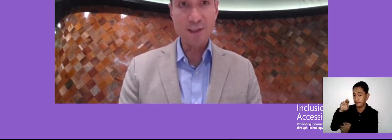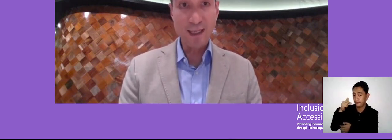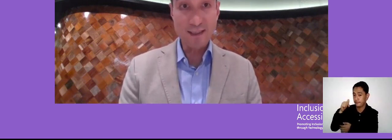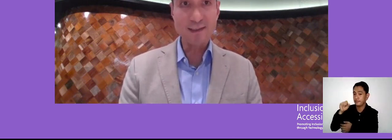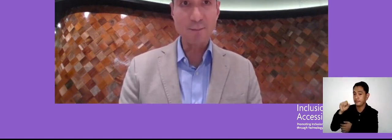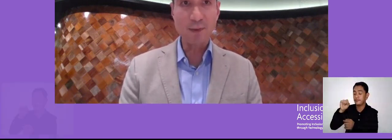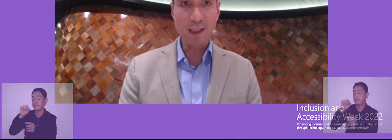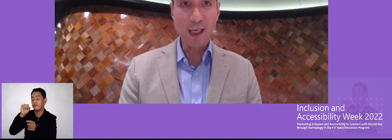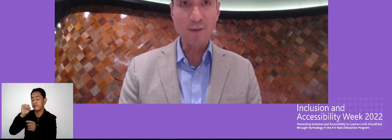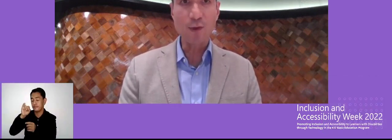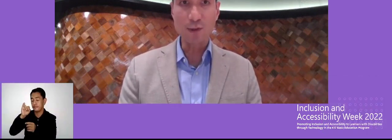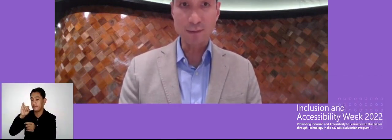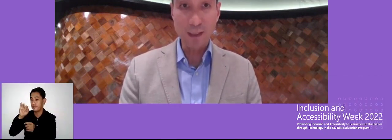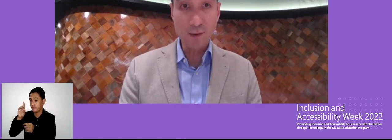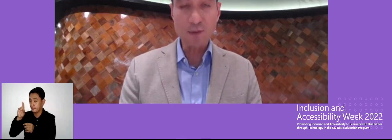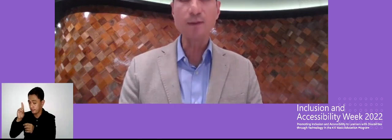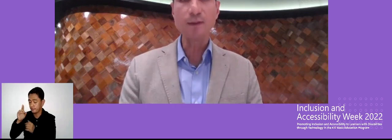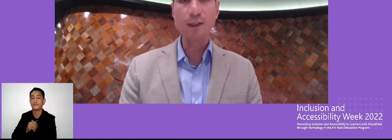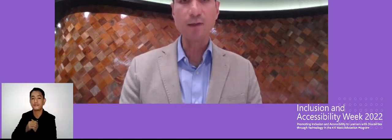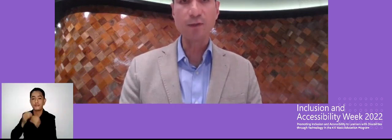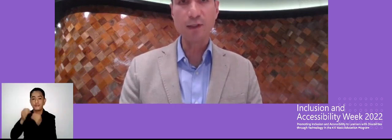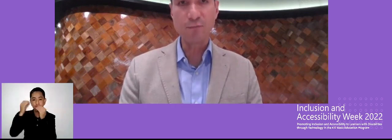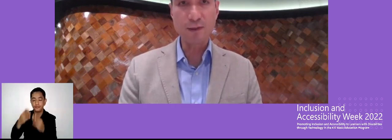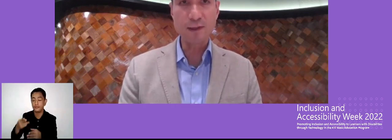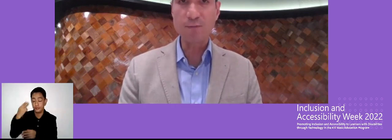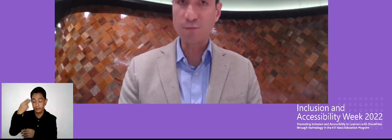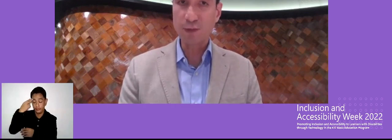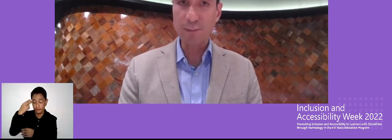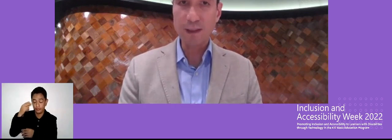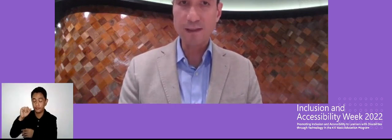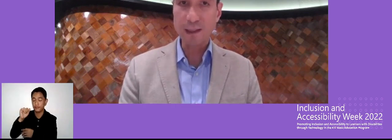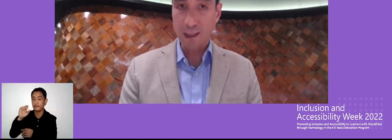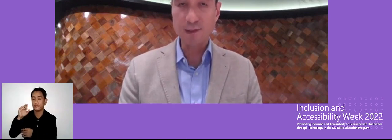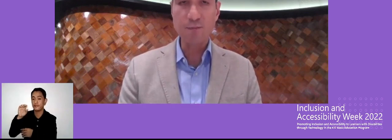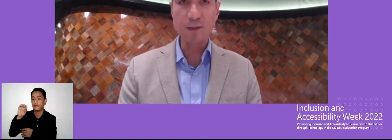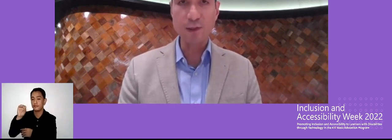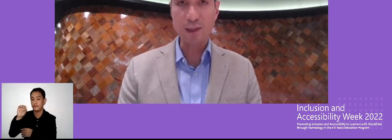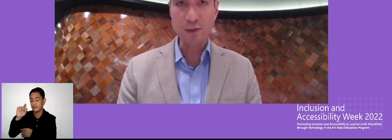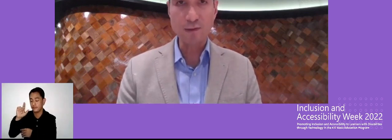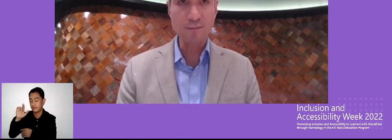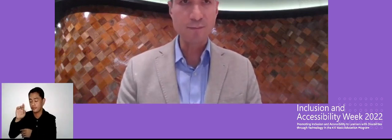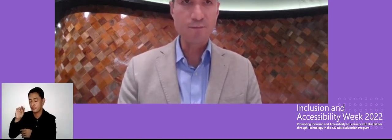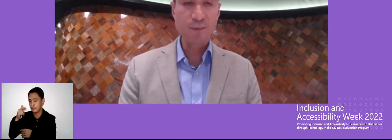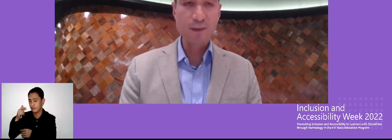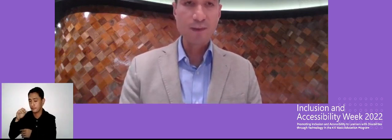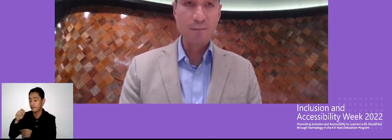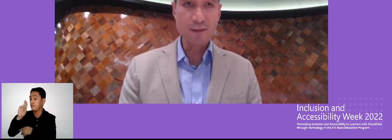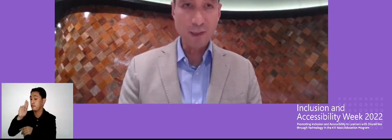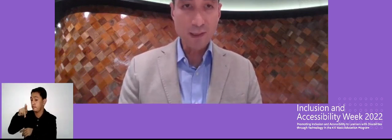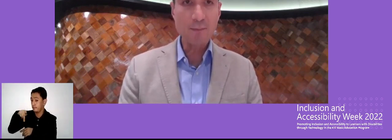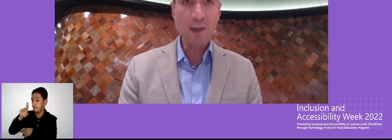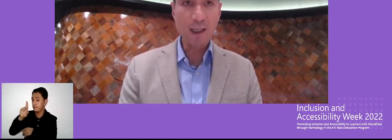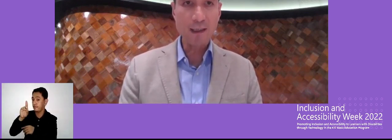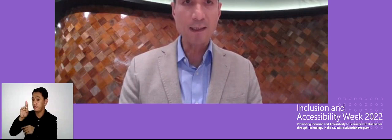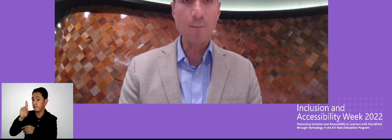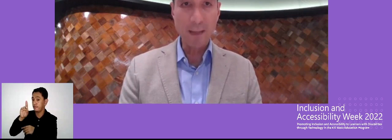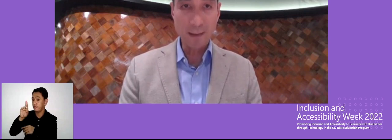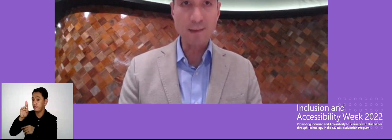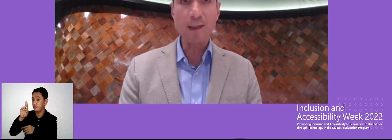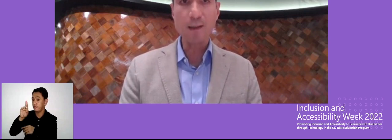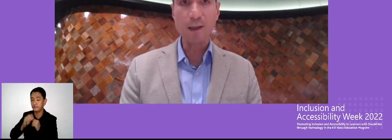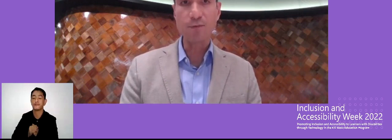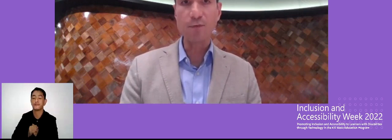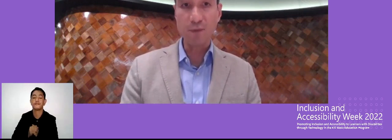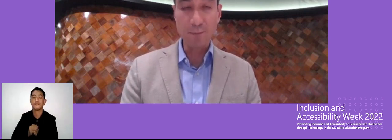speakers, Dr. Jose Tuguinayo Jr. of the Student Inclusion Division, Teacher Hazel Priclaro